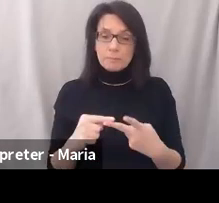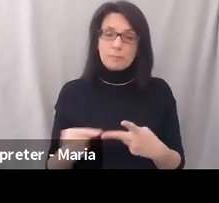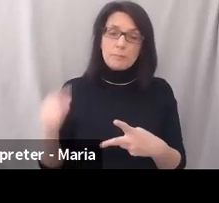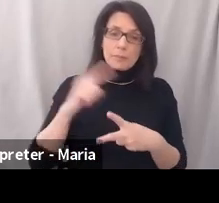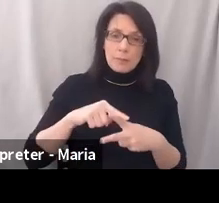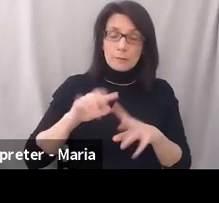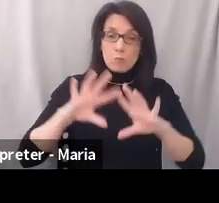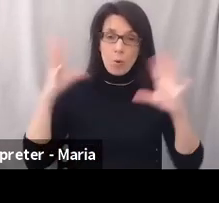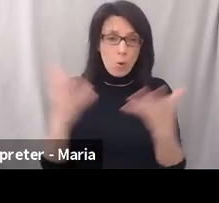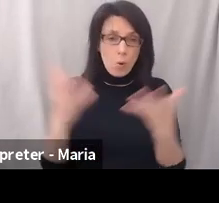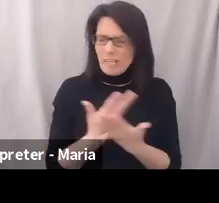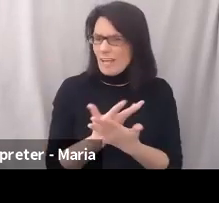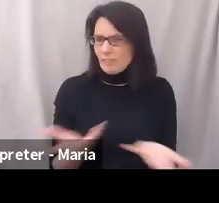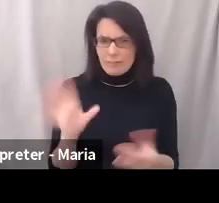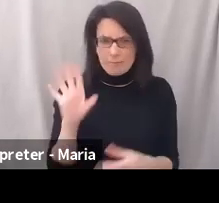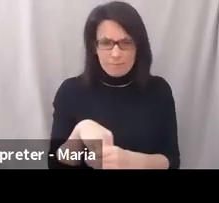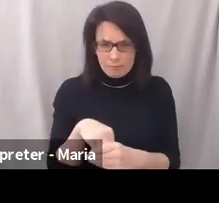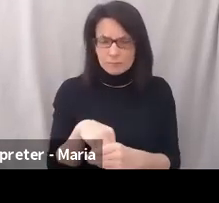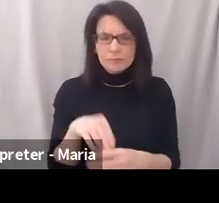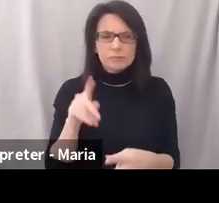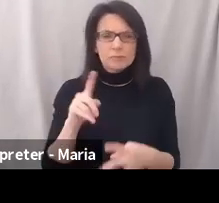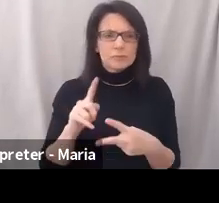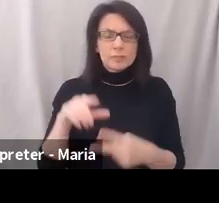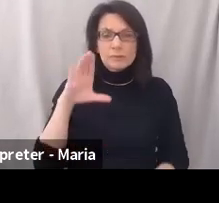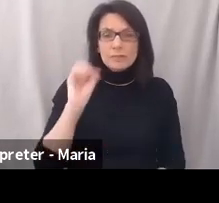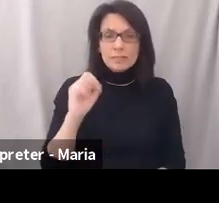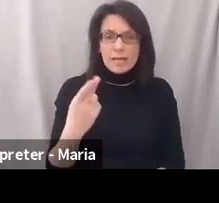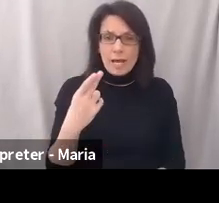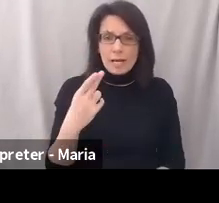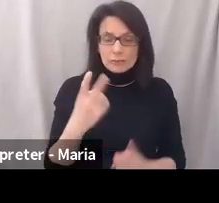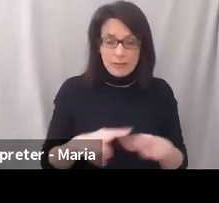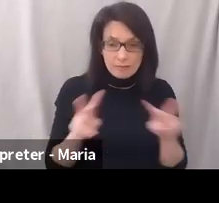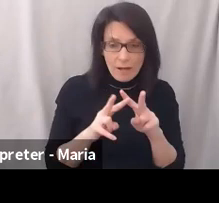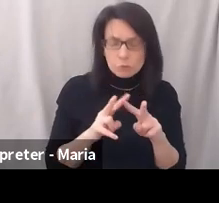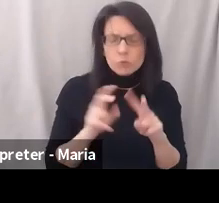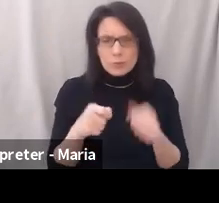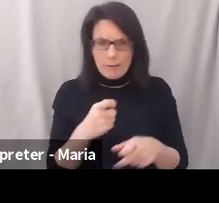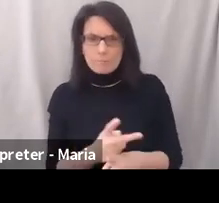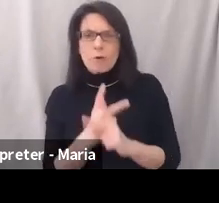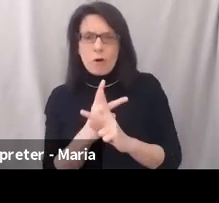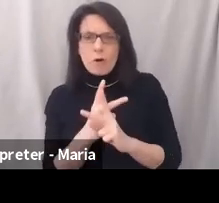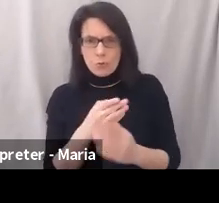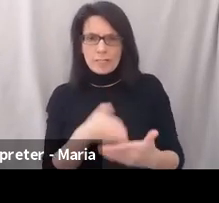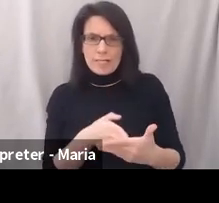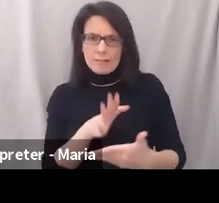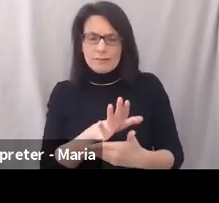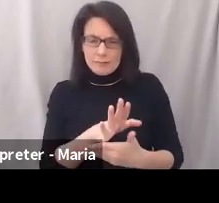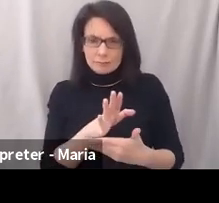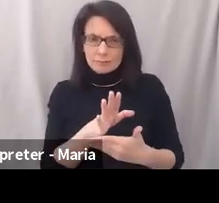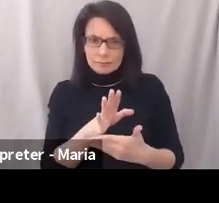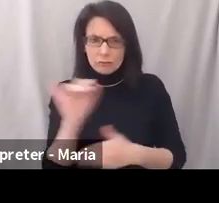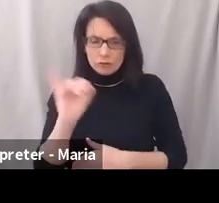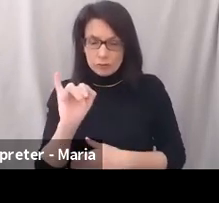investments, so it builds cash value that you can borrow against. Um, Definitely, whole is